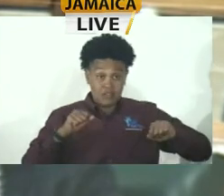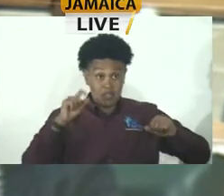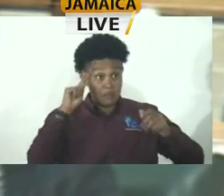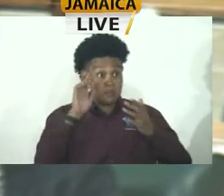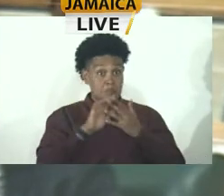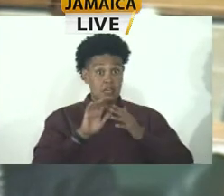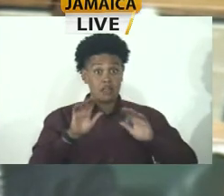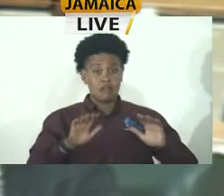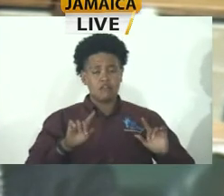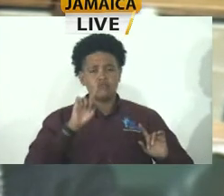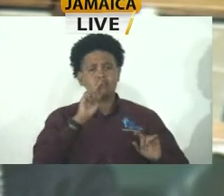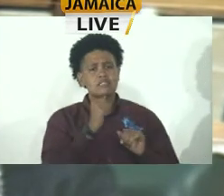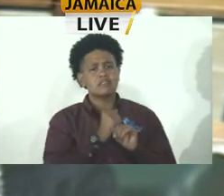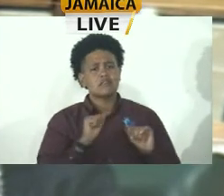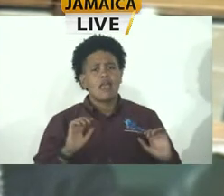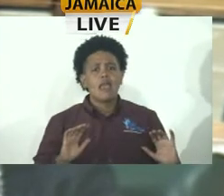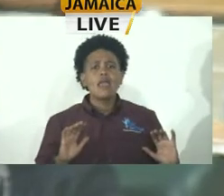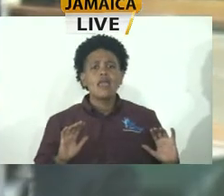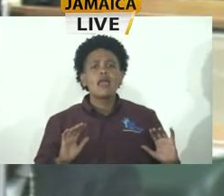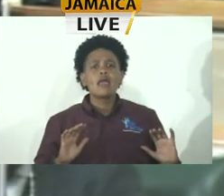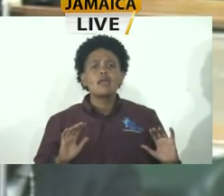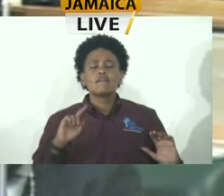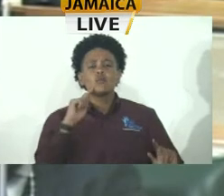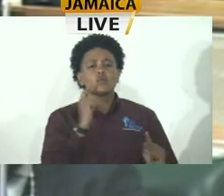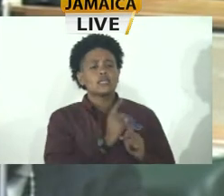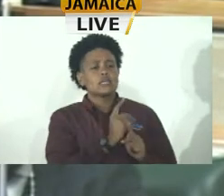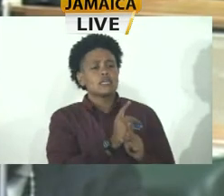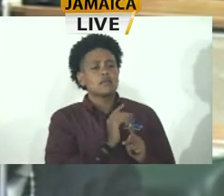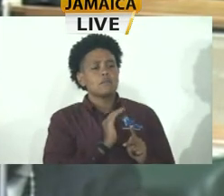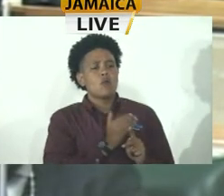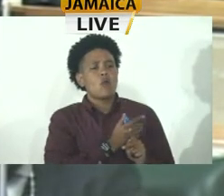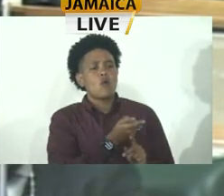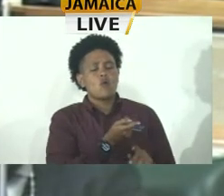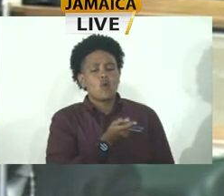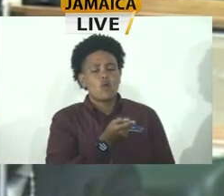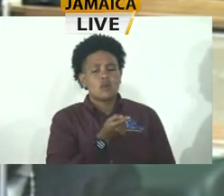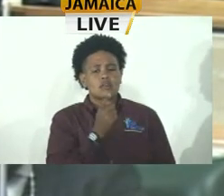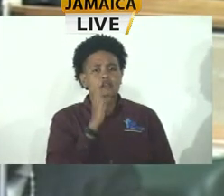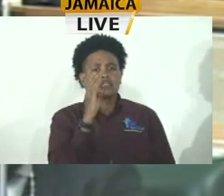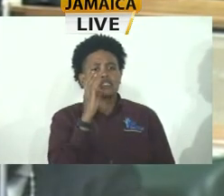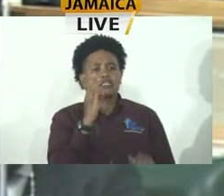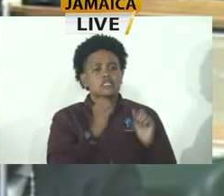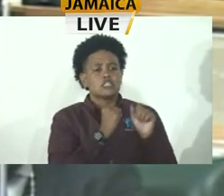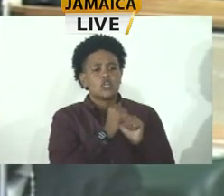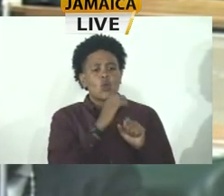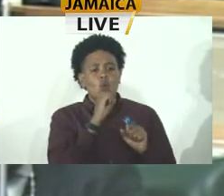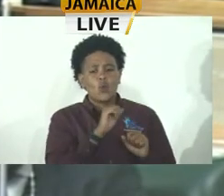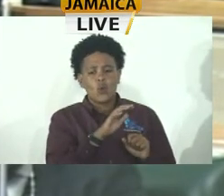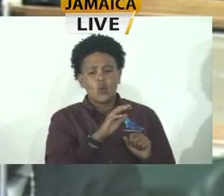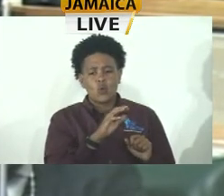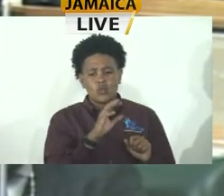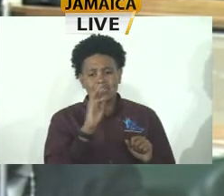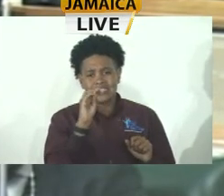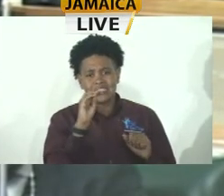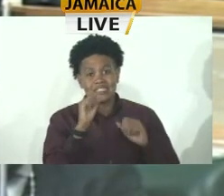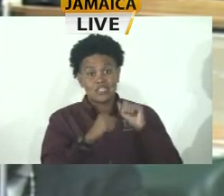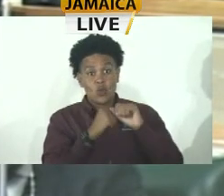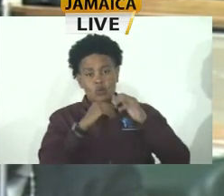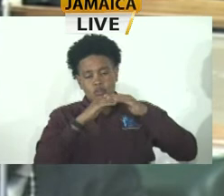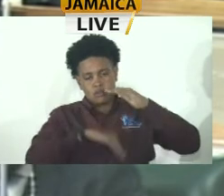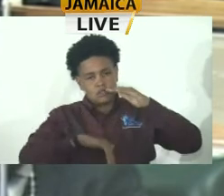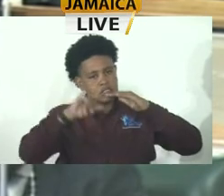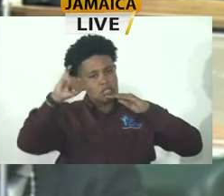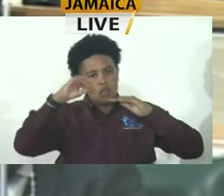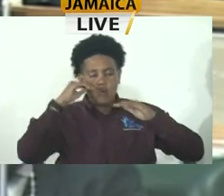that it is safer to keep our 60 years old under the stator measure